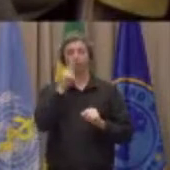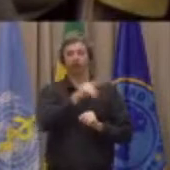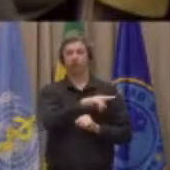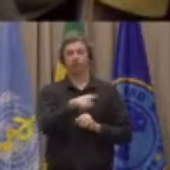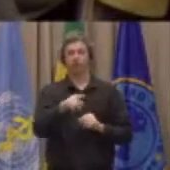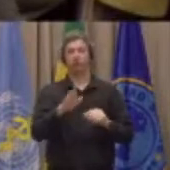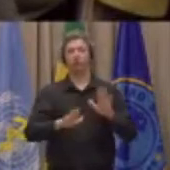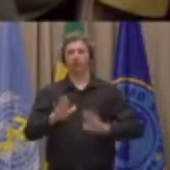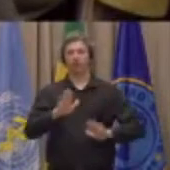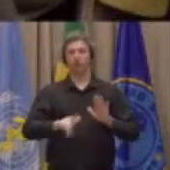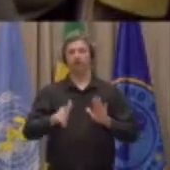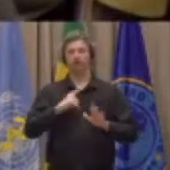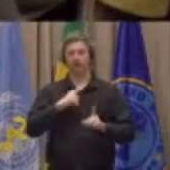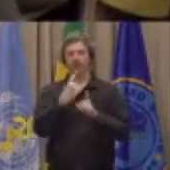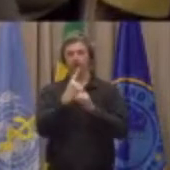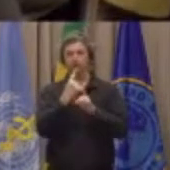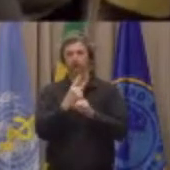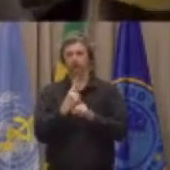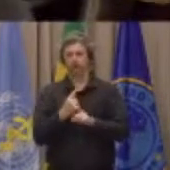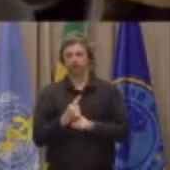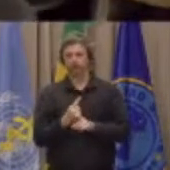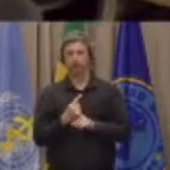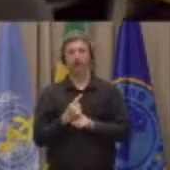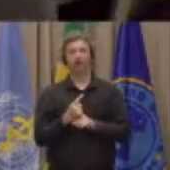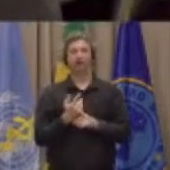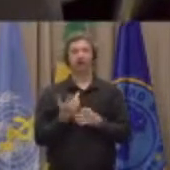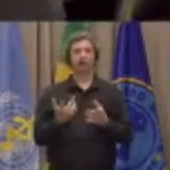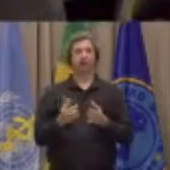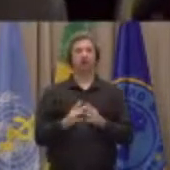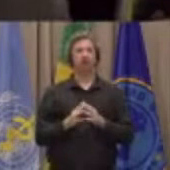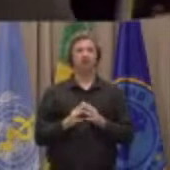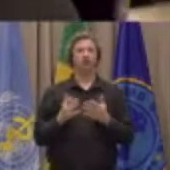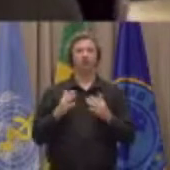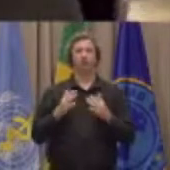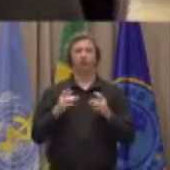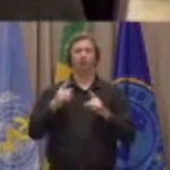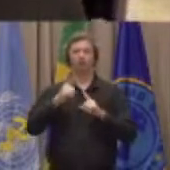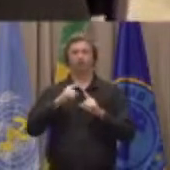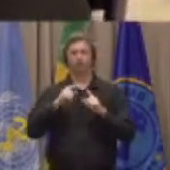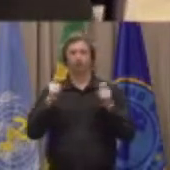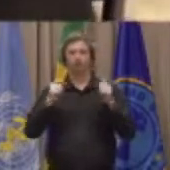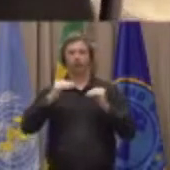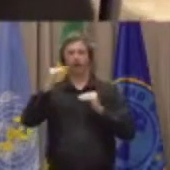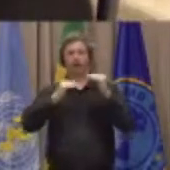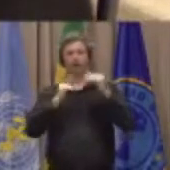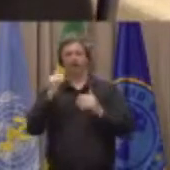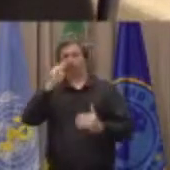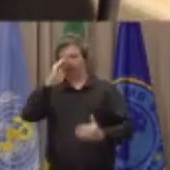you about how we treat and identify the level of